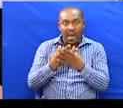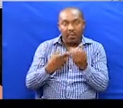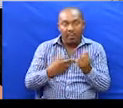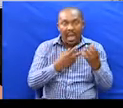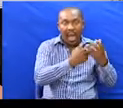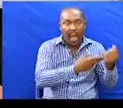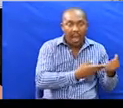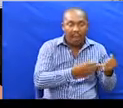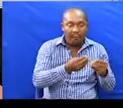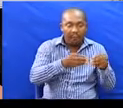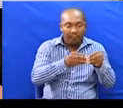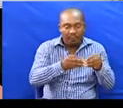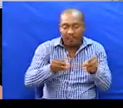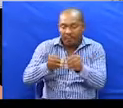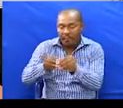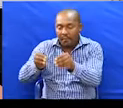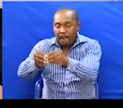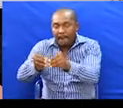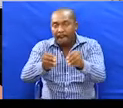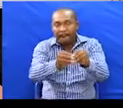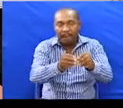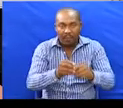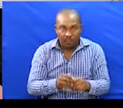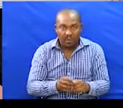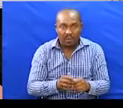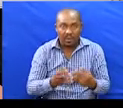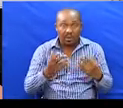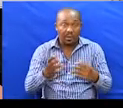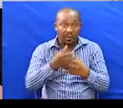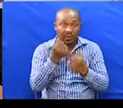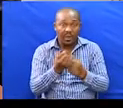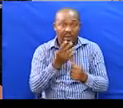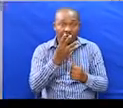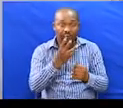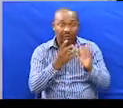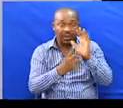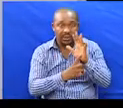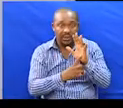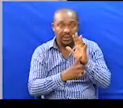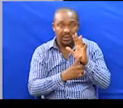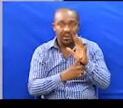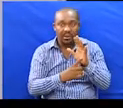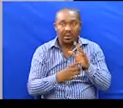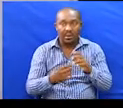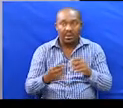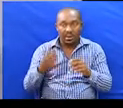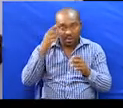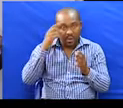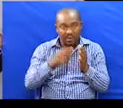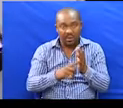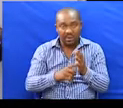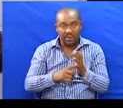So if we have 46 chromosomes in one cell, then it's equivalent with 23